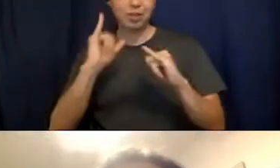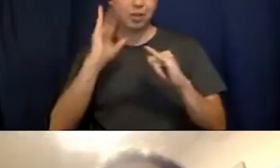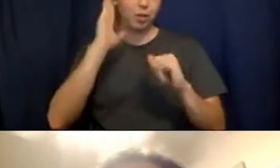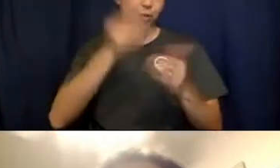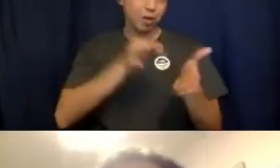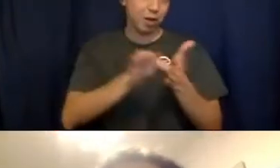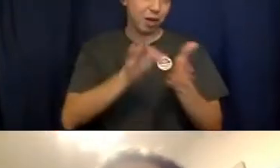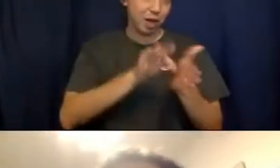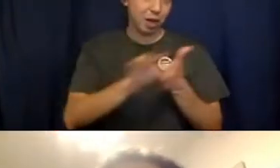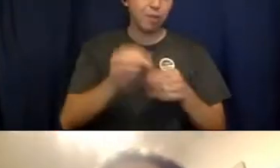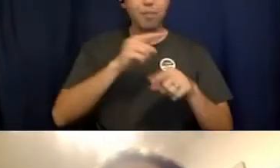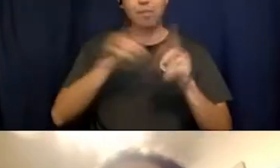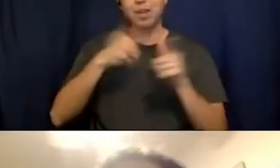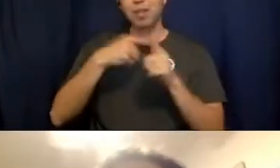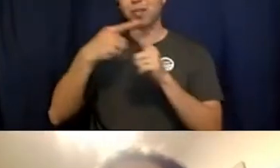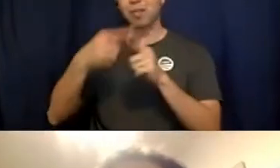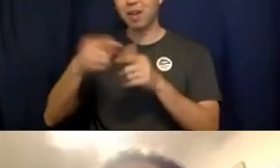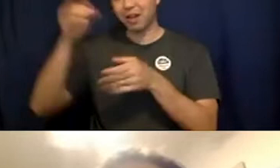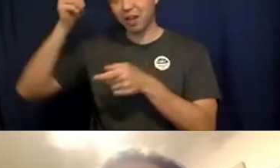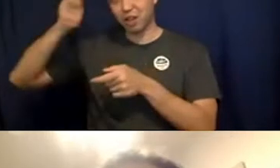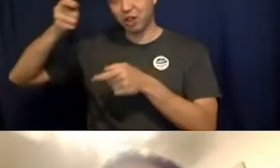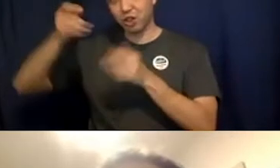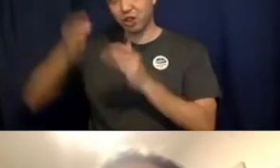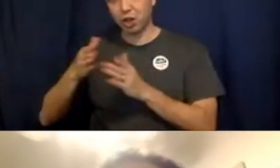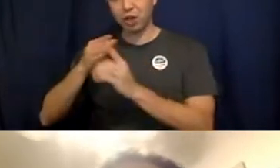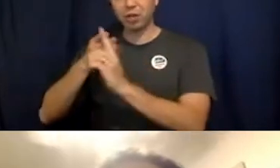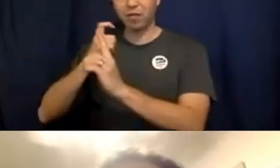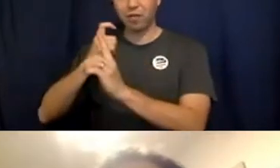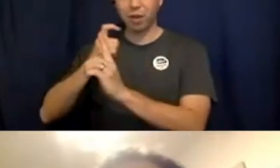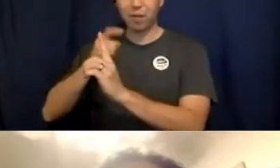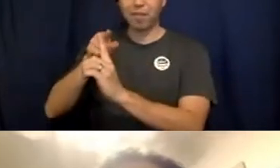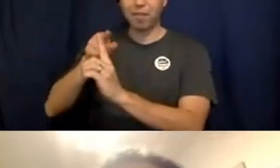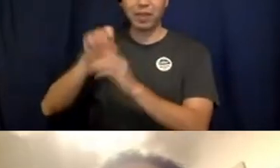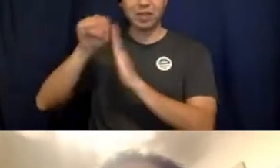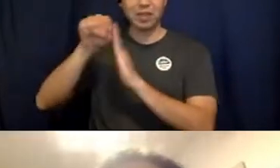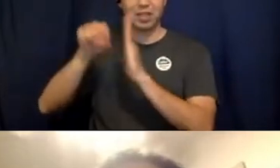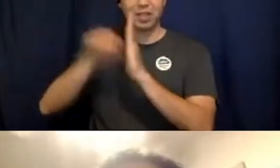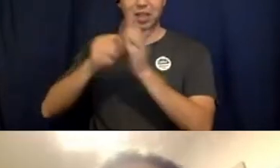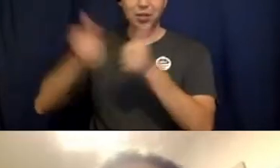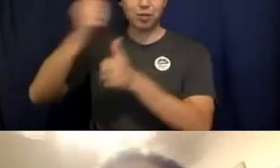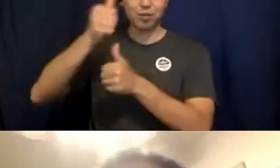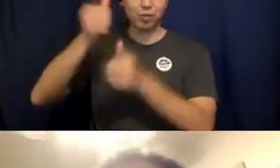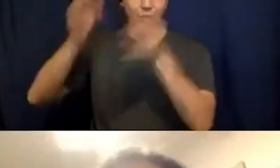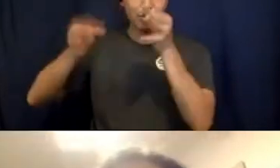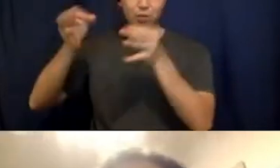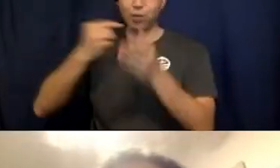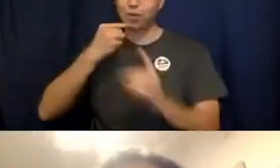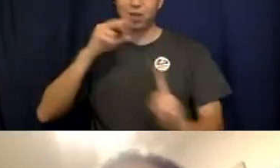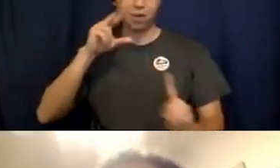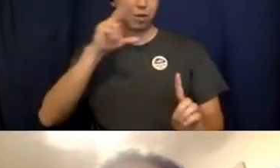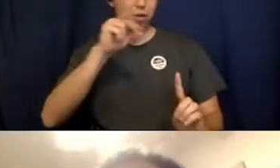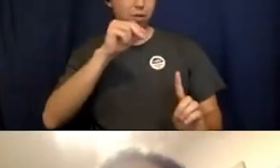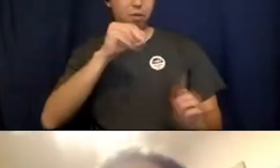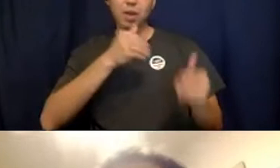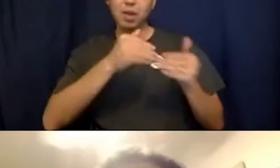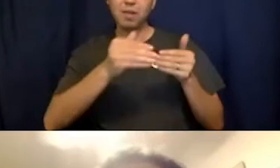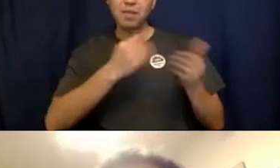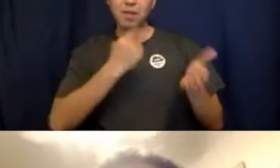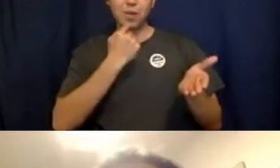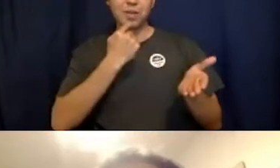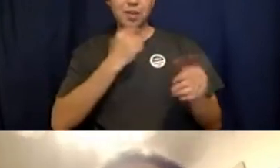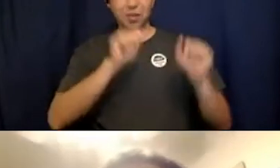And so many great challenges to help out local community things as well. So we're happy to do it. And I love the idea of a Halloween hunt. This is